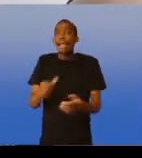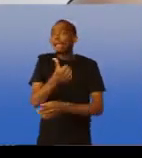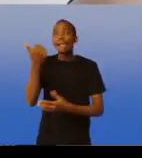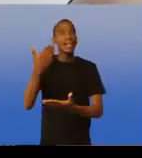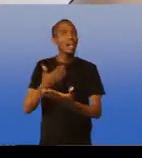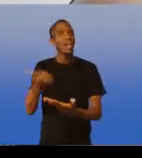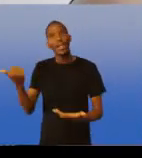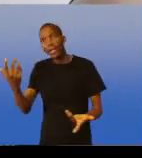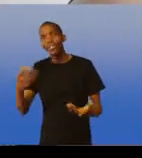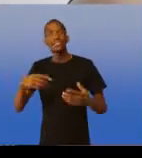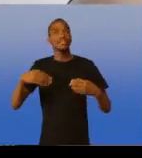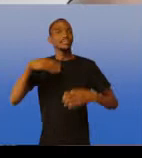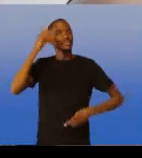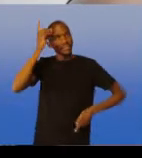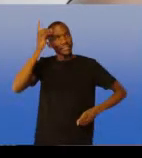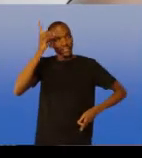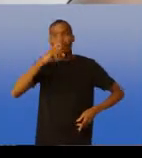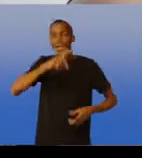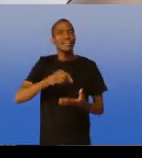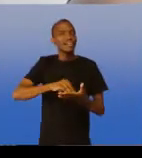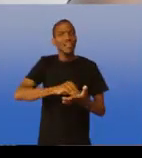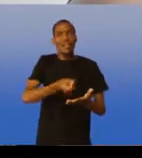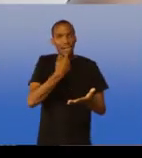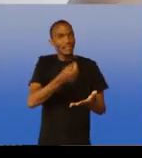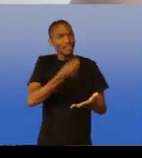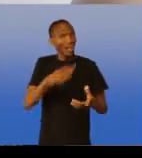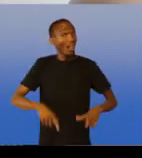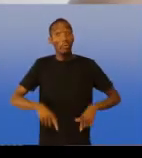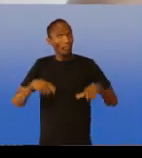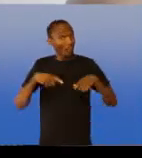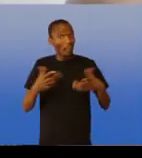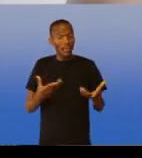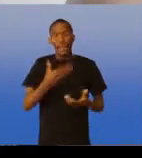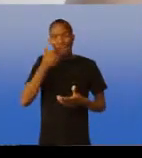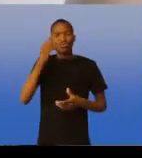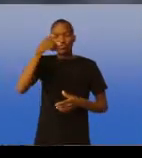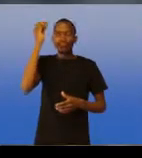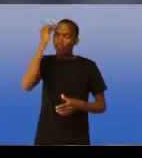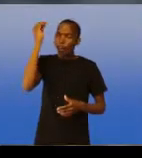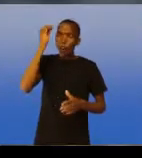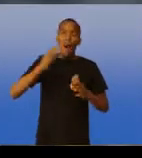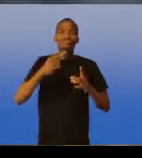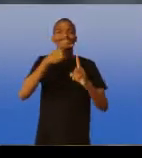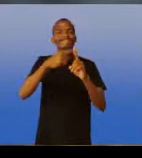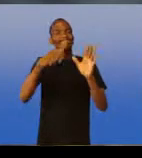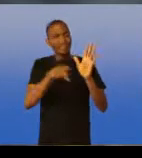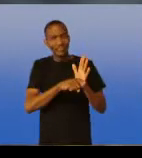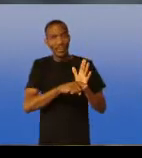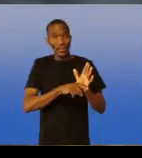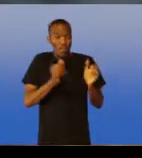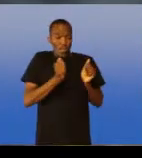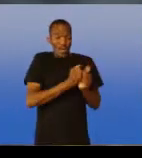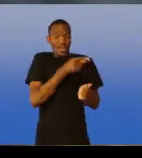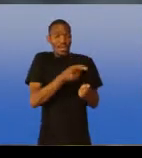out there that you have to take medication for the rest of your life, but it's better to know than to be in the dark. With Treat All, because